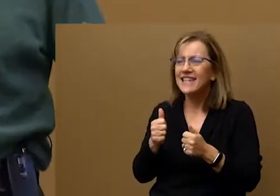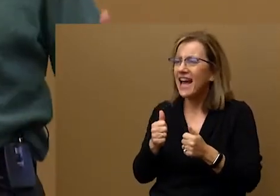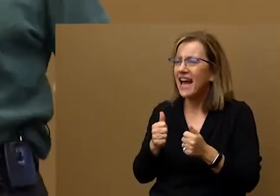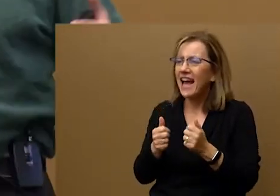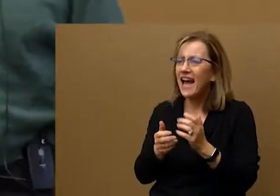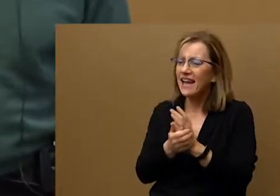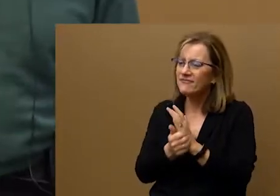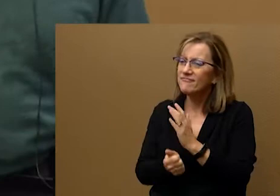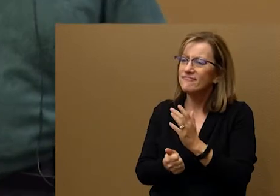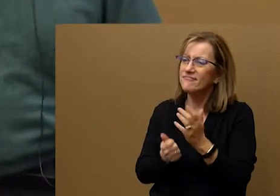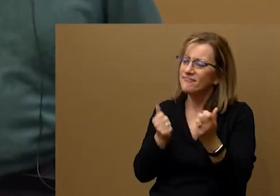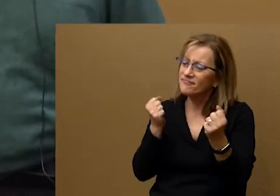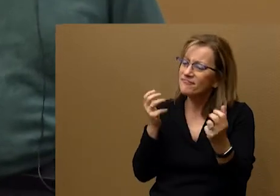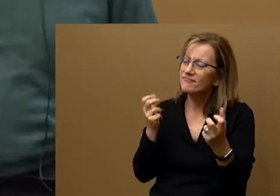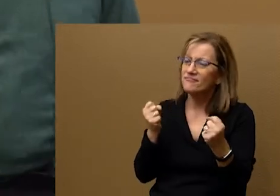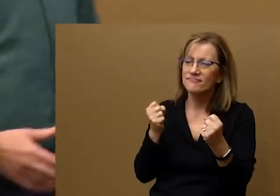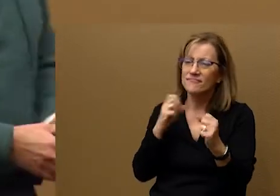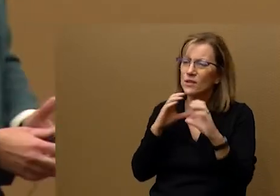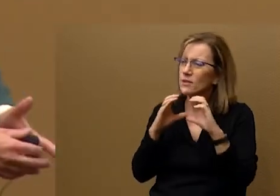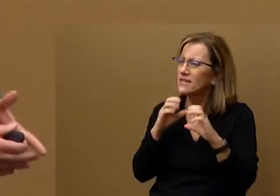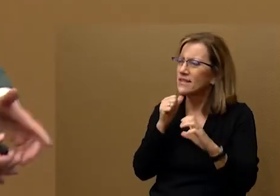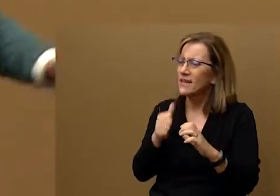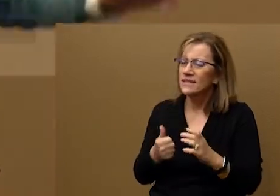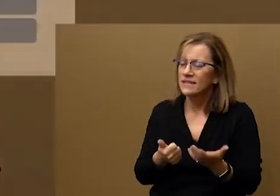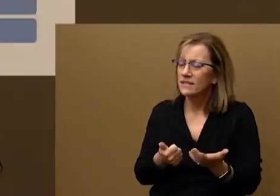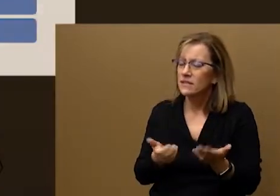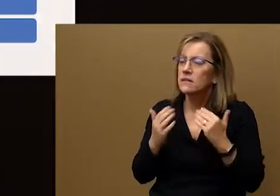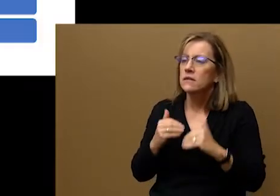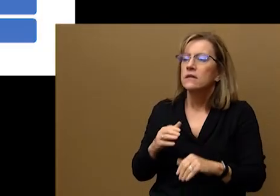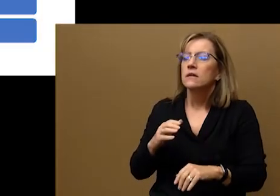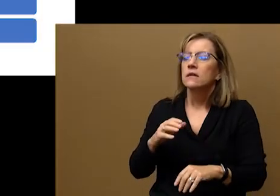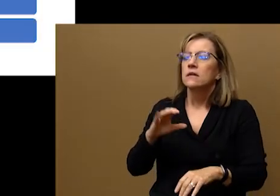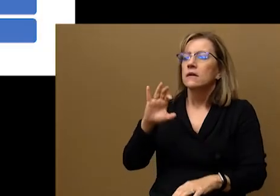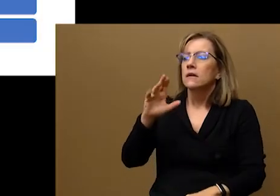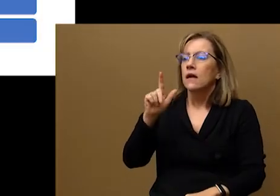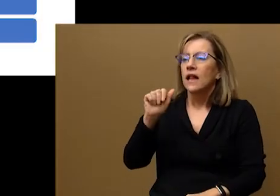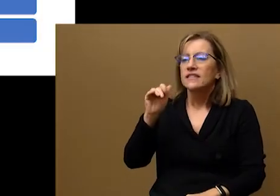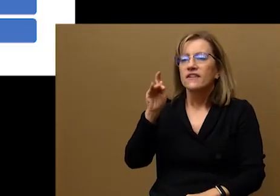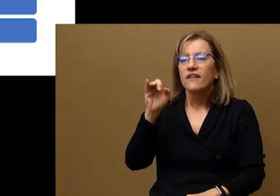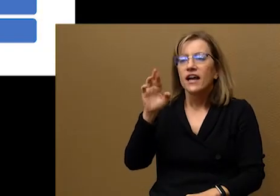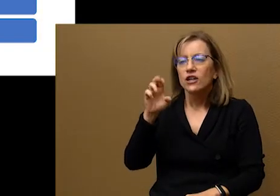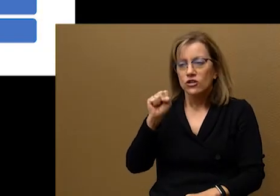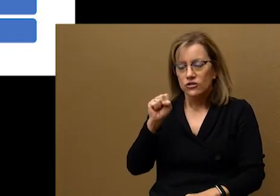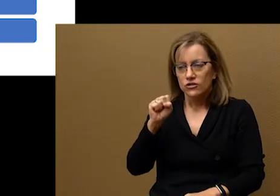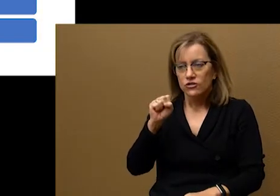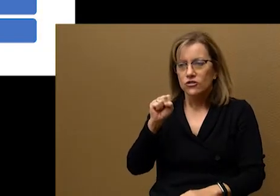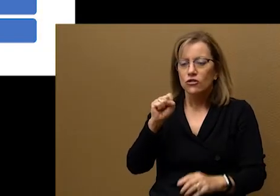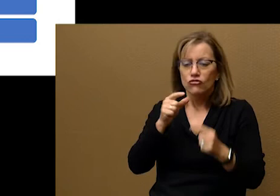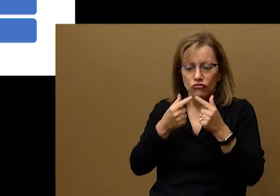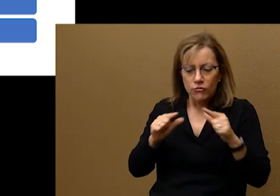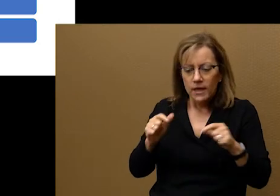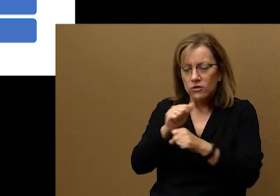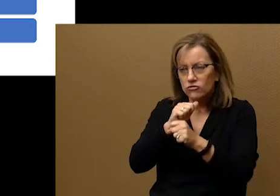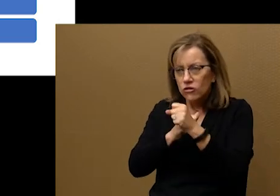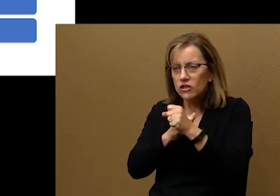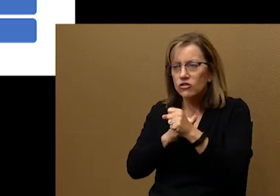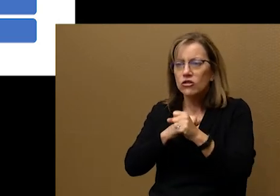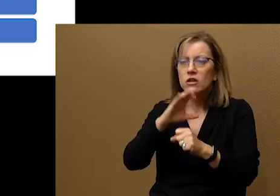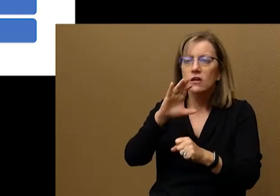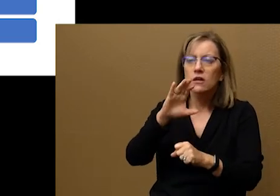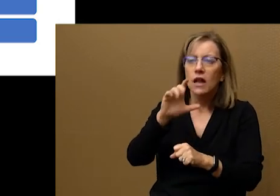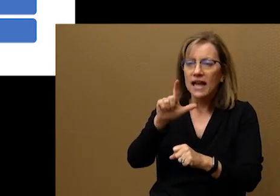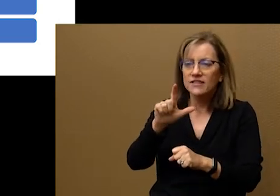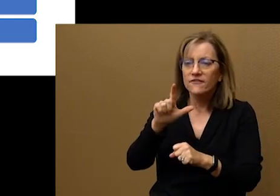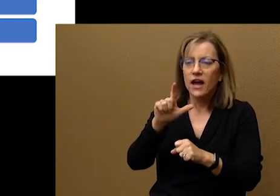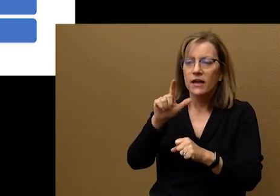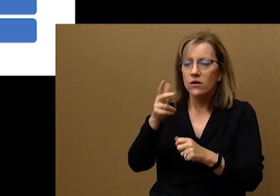That's not good signing. That's not good communication. Of course, classifiers, things like grammatical structures,